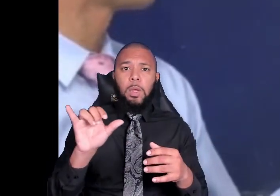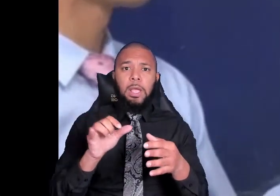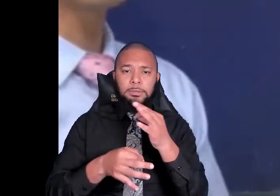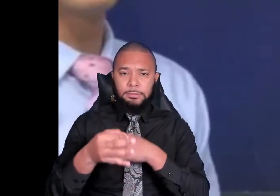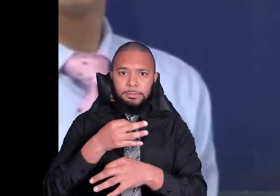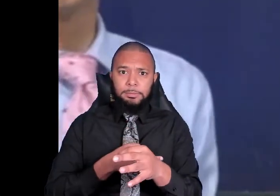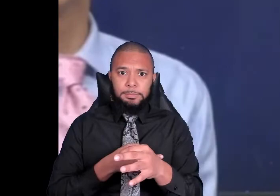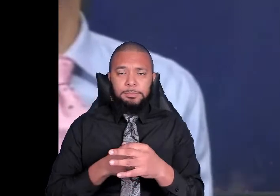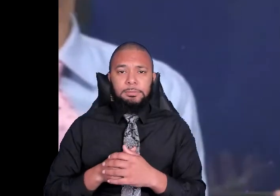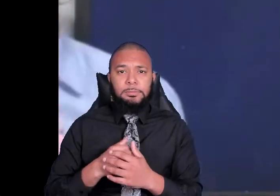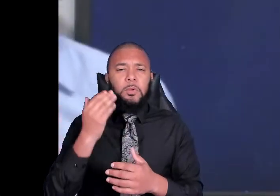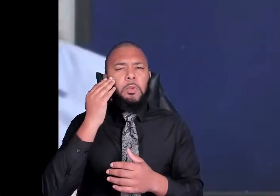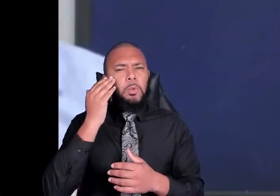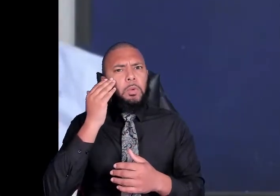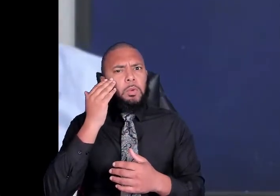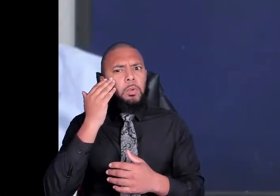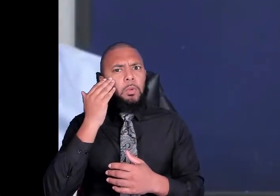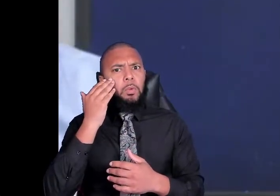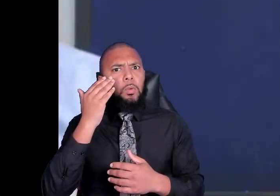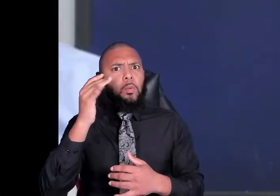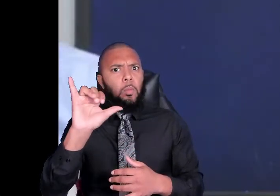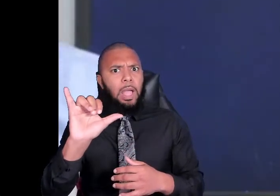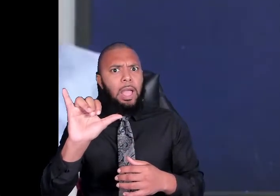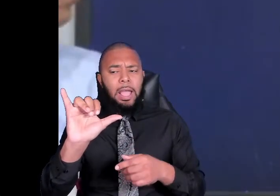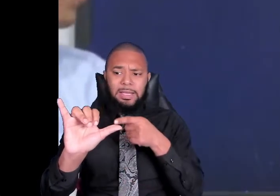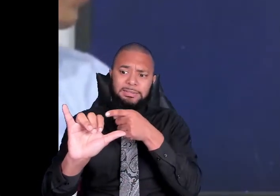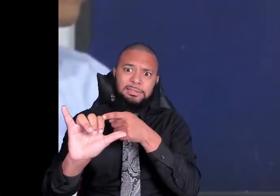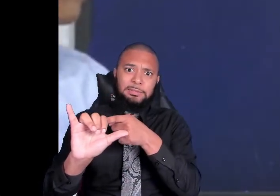24 fifths because we know y is 24 fifths.